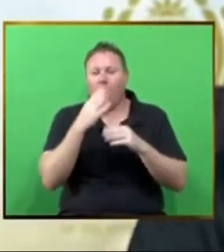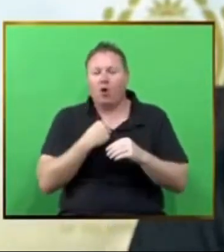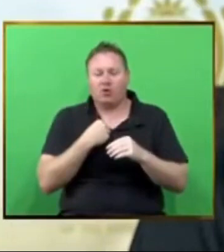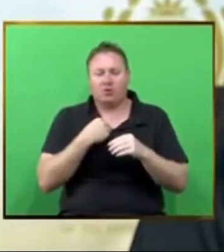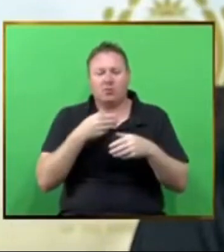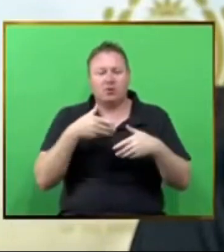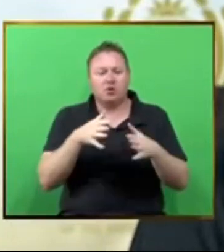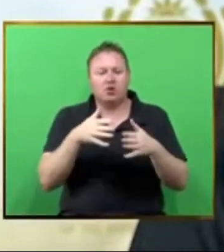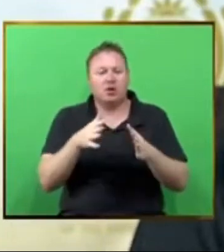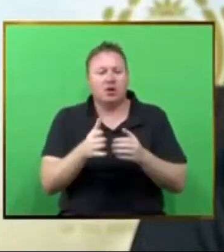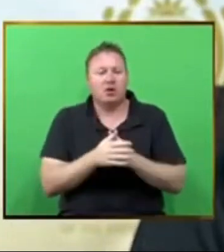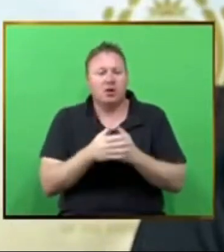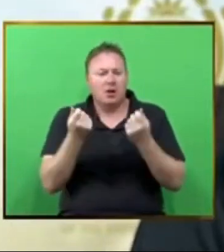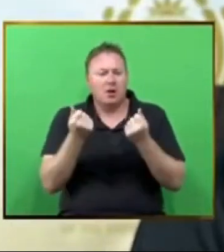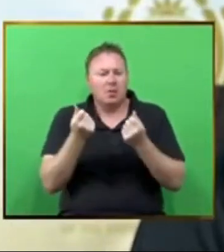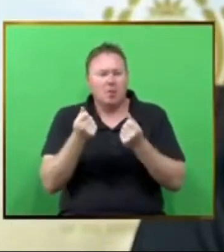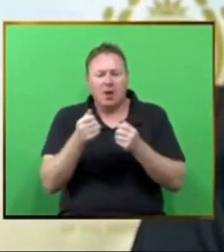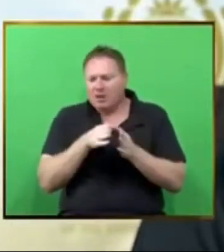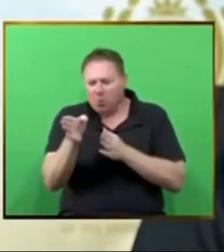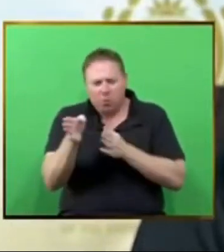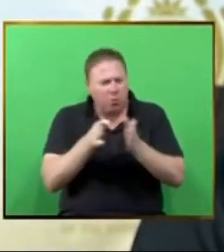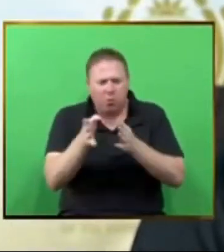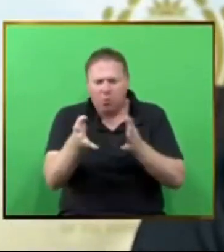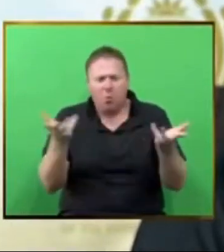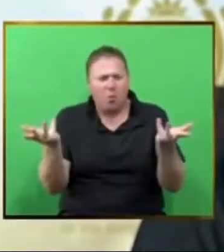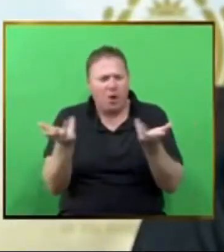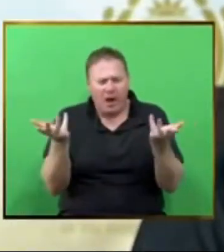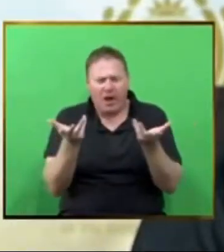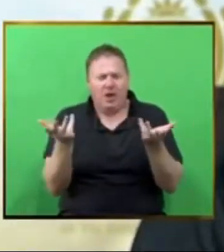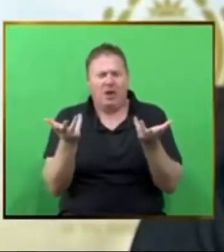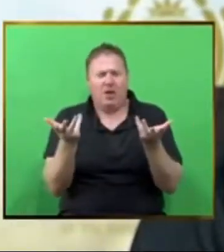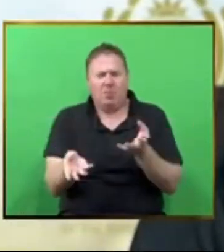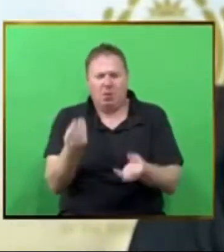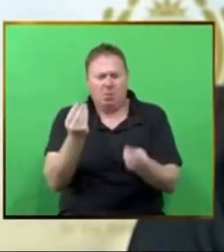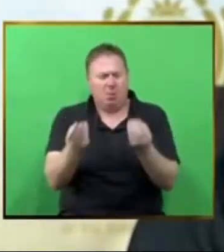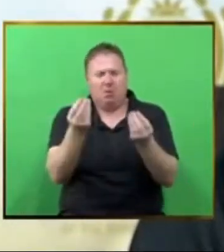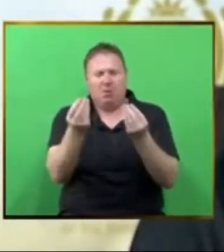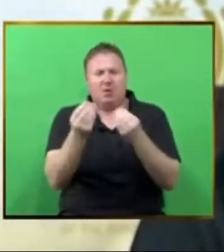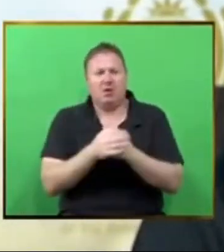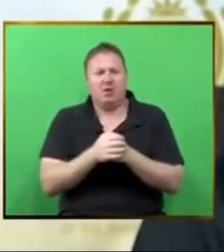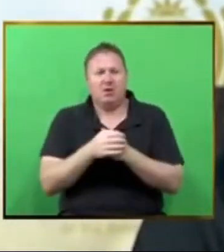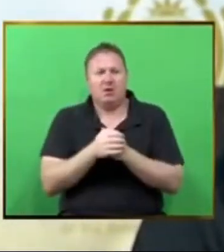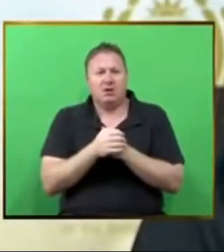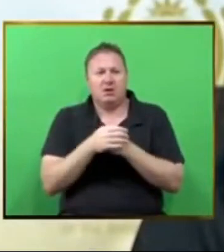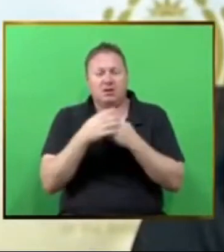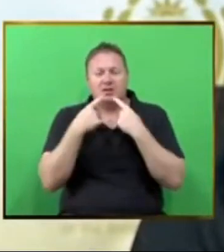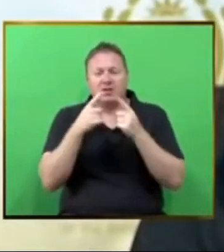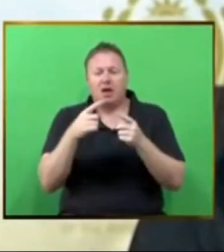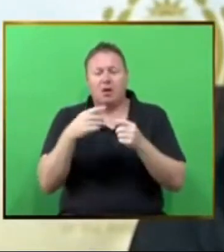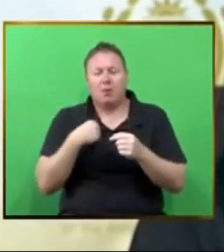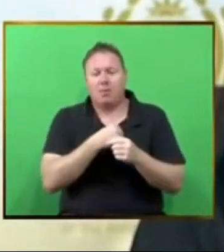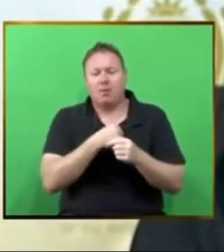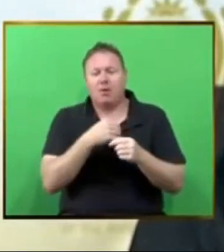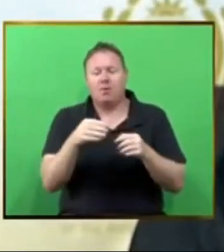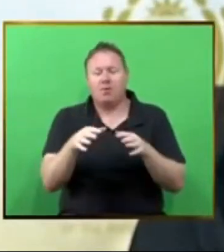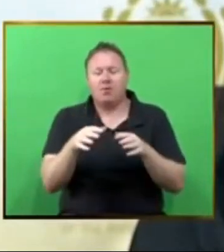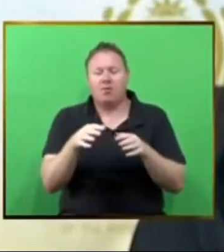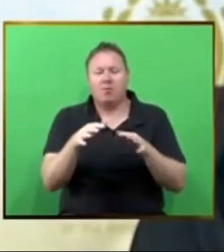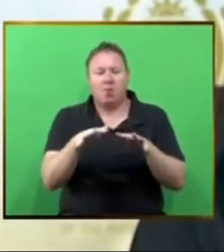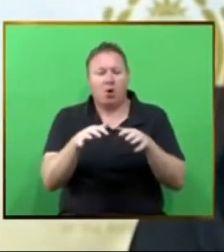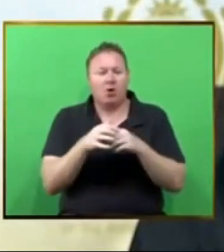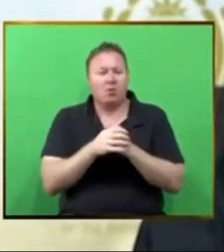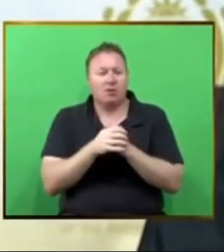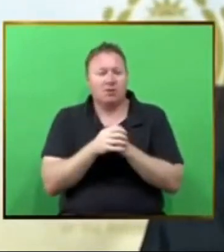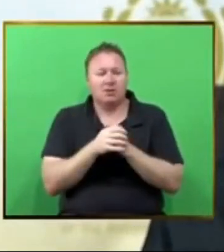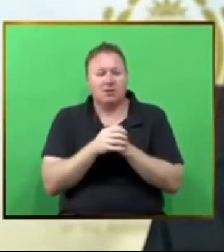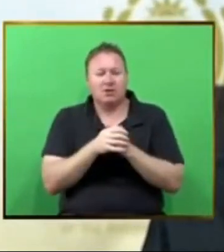yethu. Nibaxelele ke ngomalungu eParliament xa nigoduka uba from i-1st kaSeptember bonke